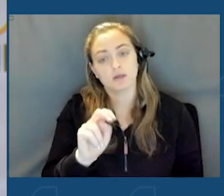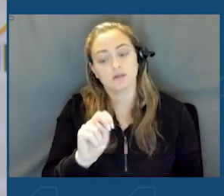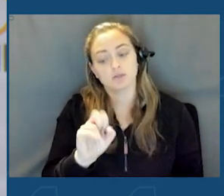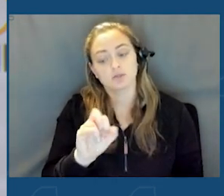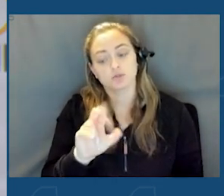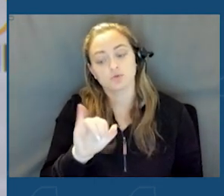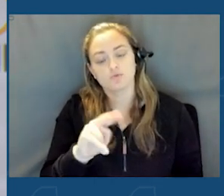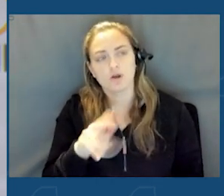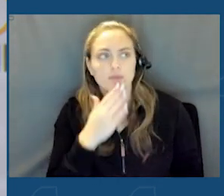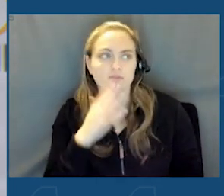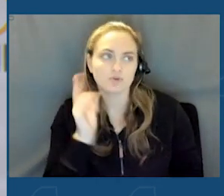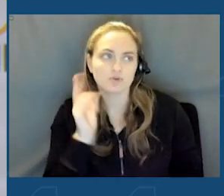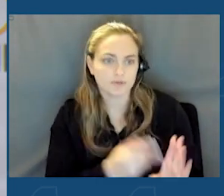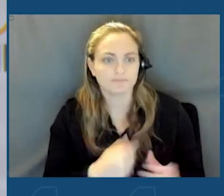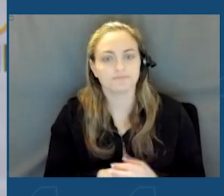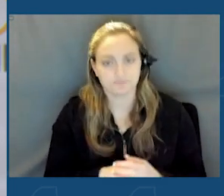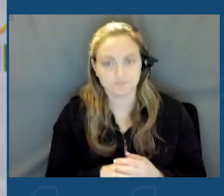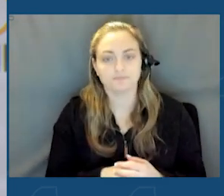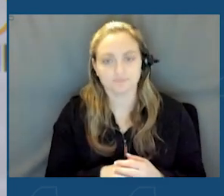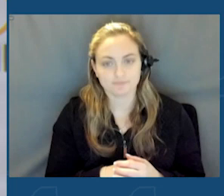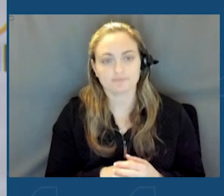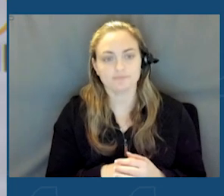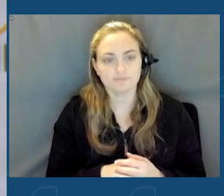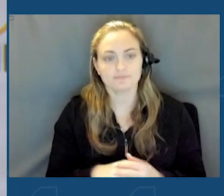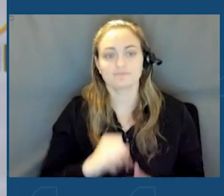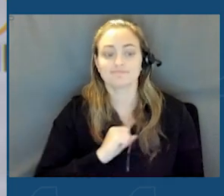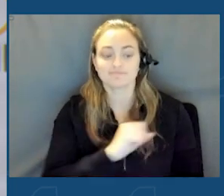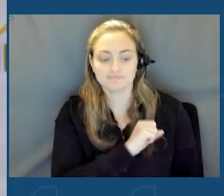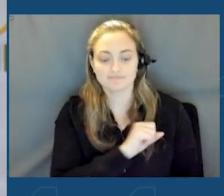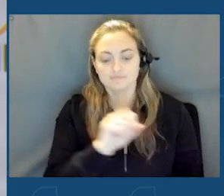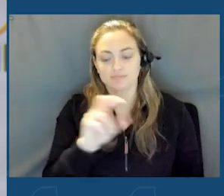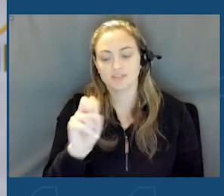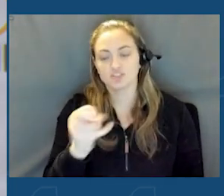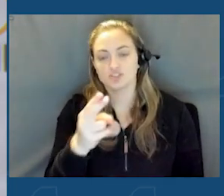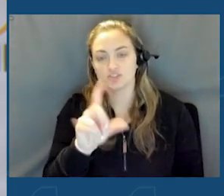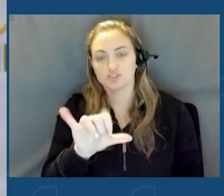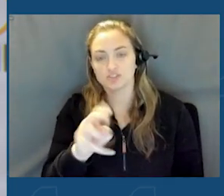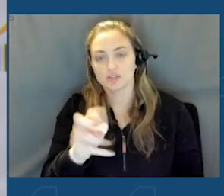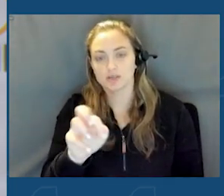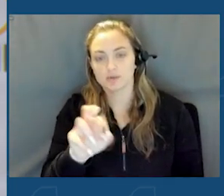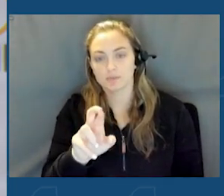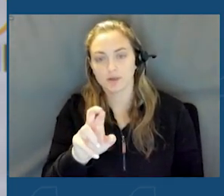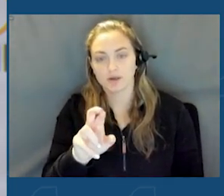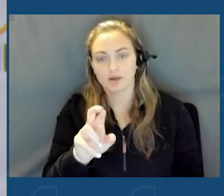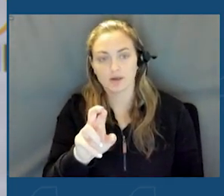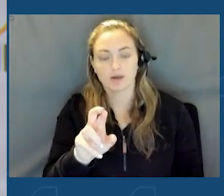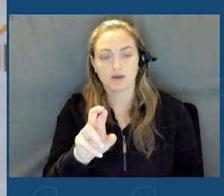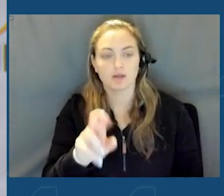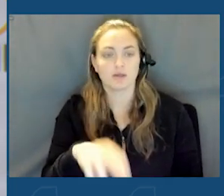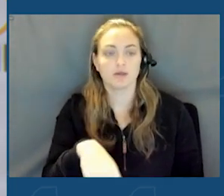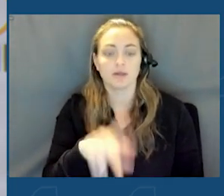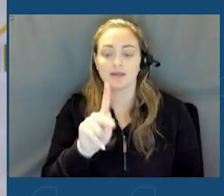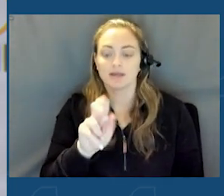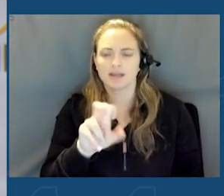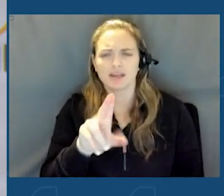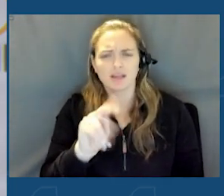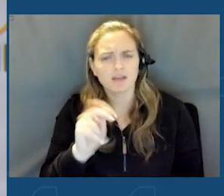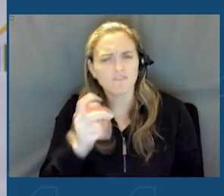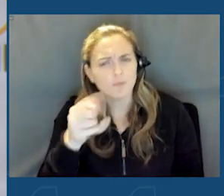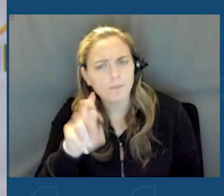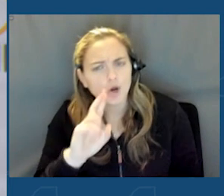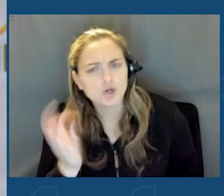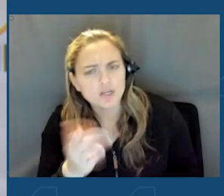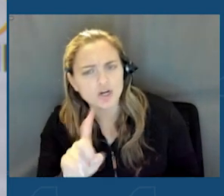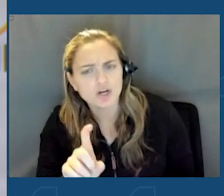joining us. Senator Shelley Mayer has joined us. I don't know if Senator Kevin Parker is here. No.